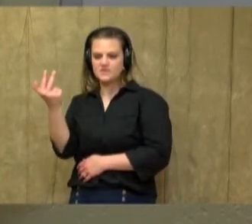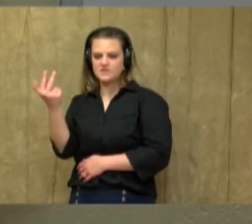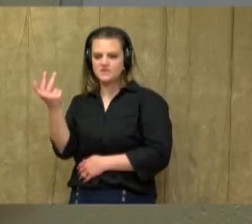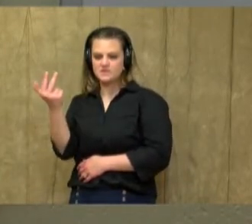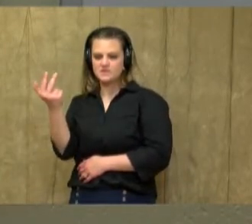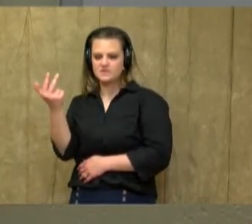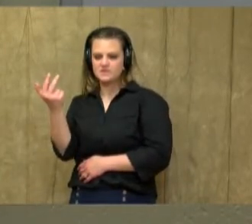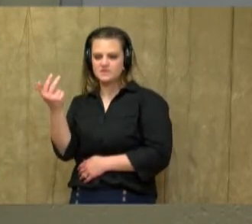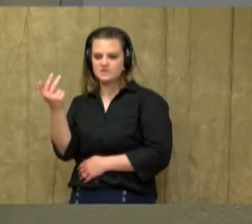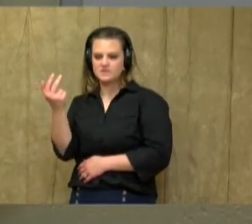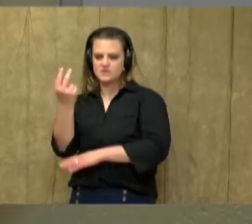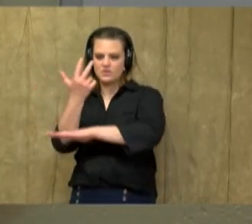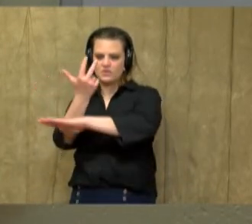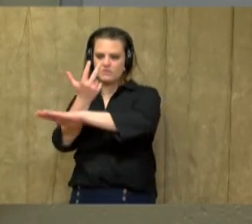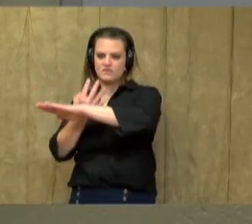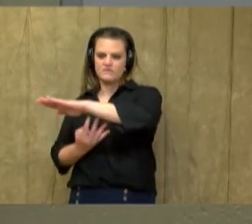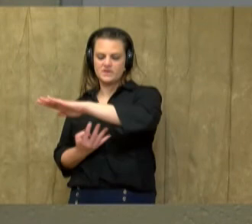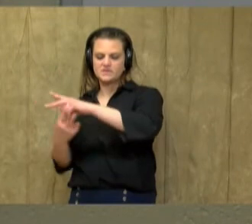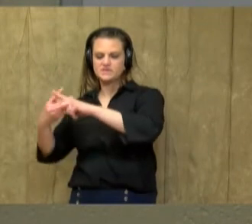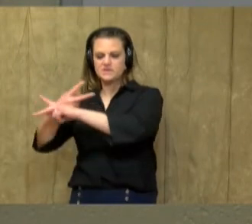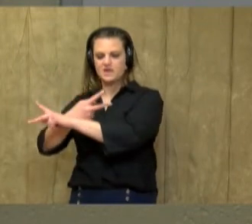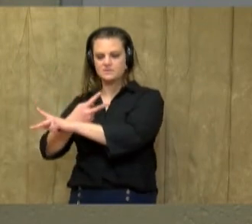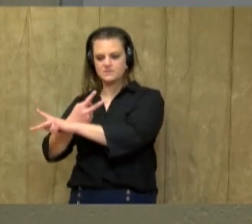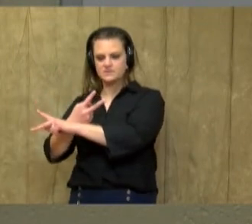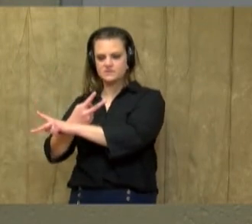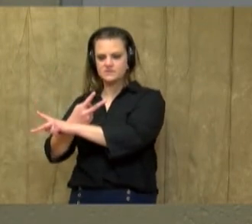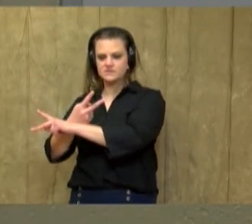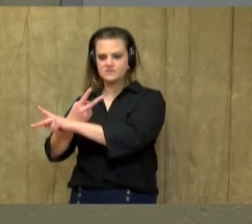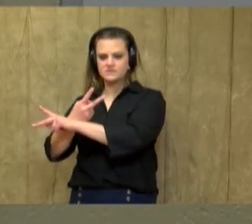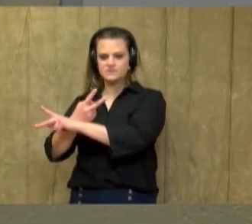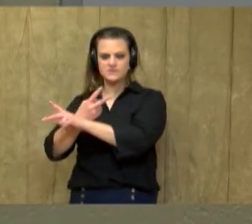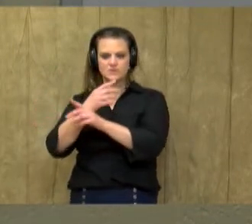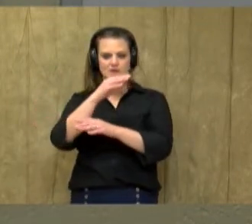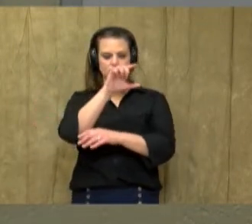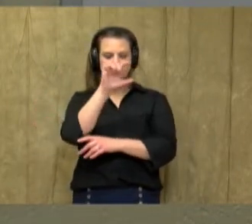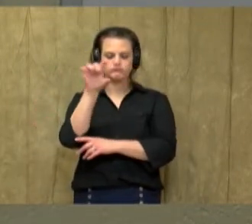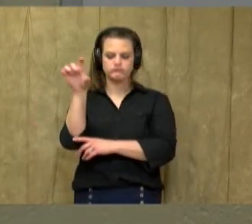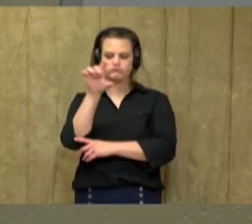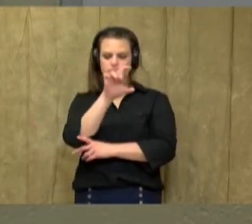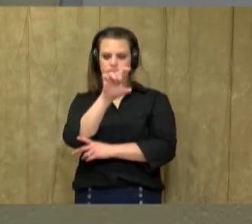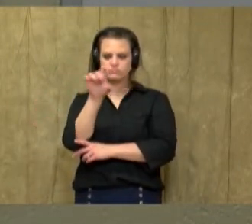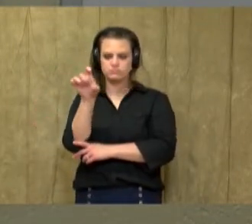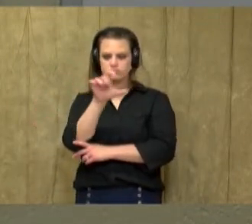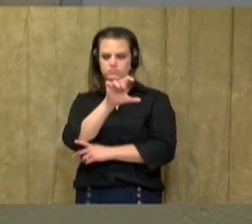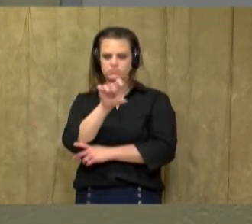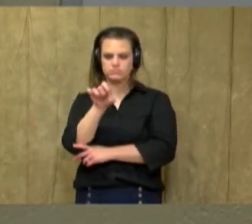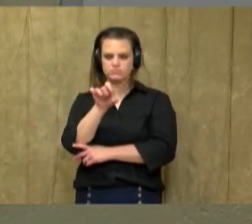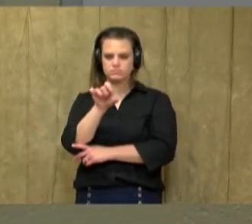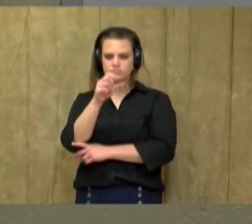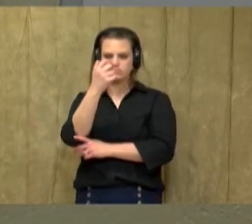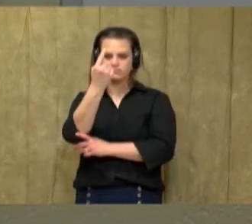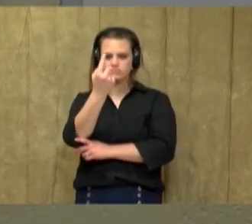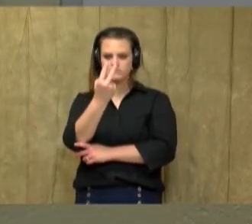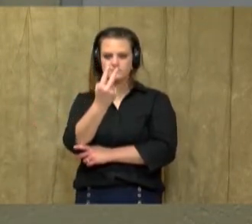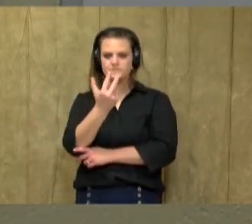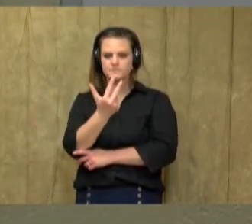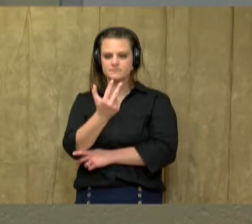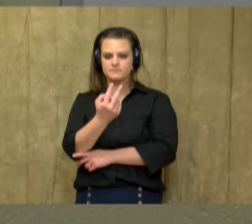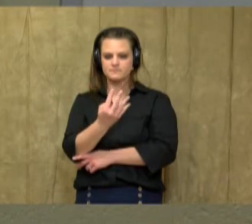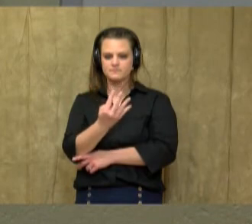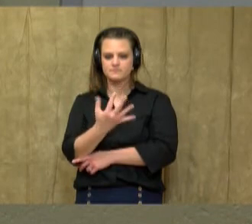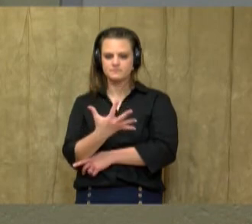in. All right, now let's turn and go sideways. 1, 2, 3,